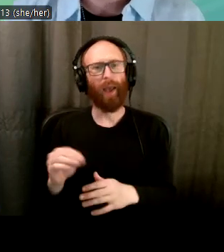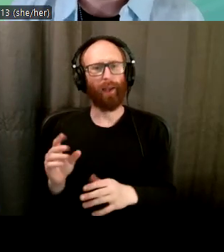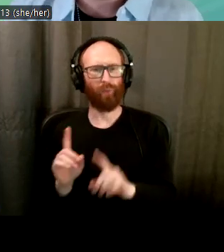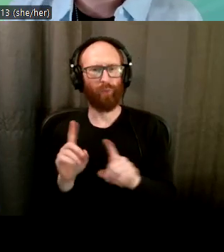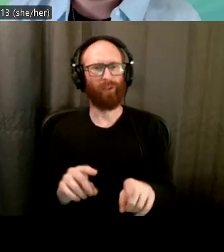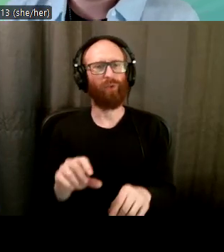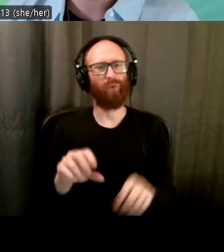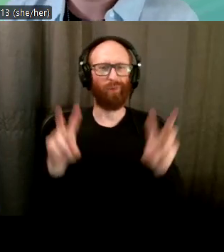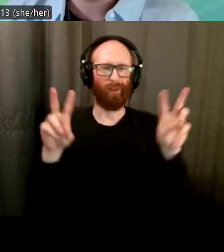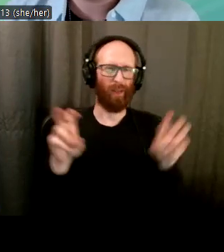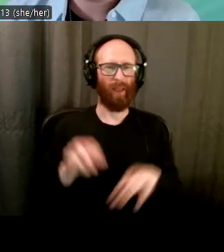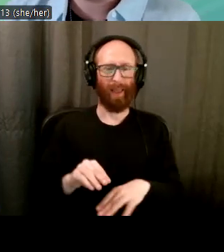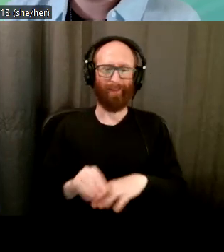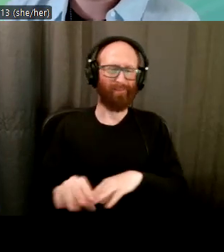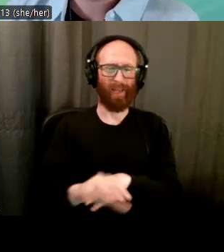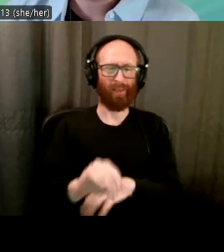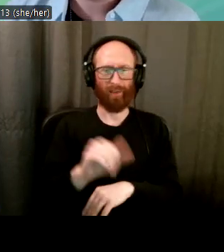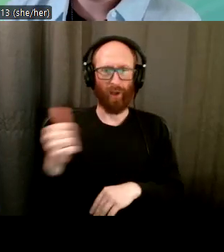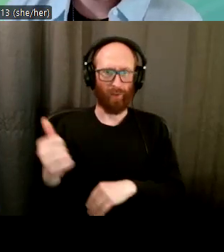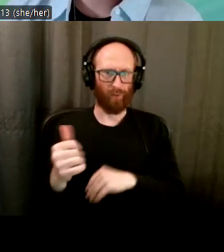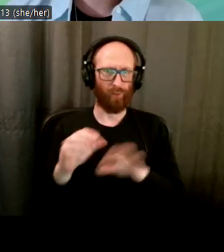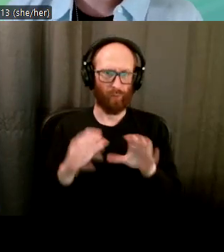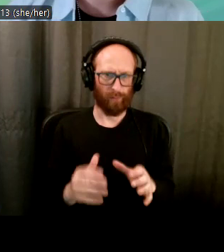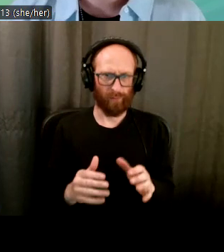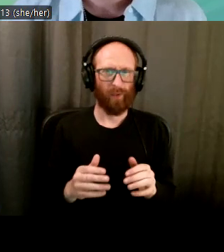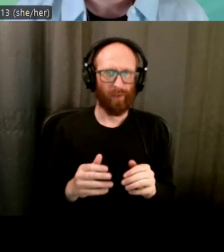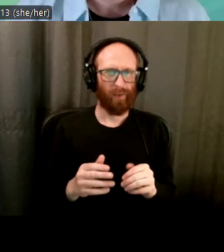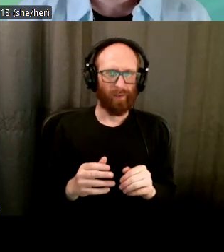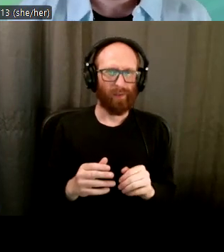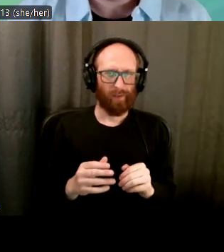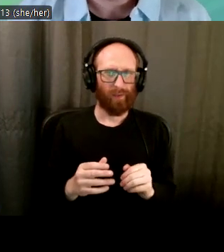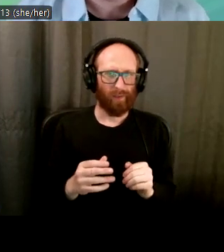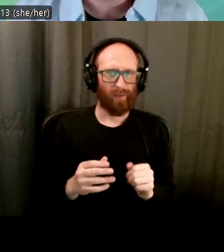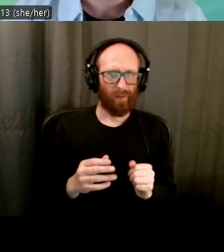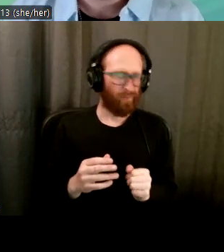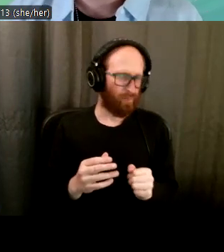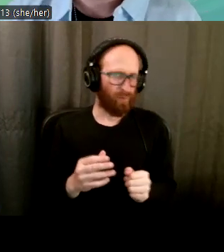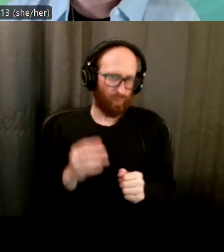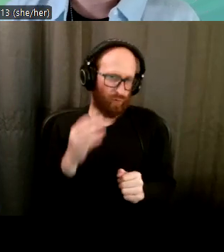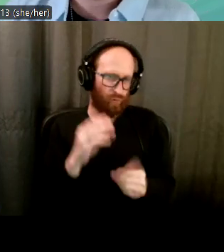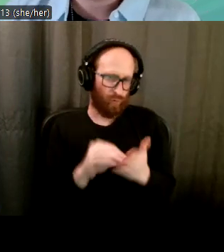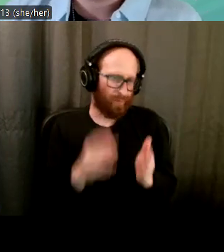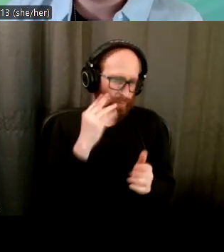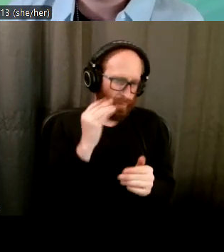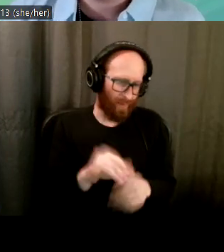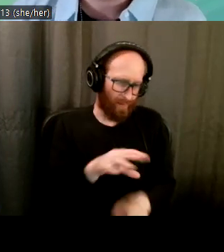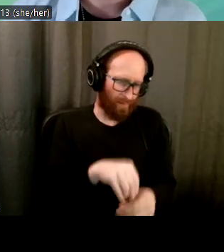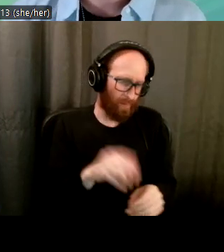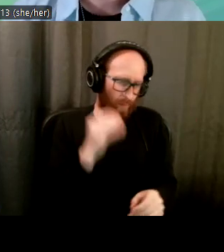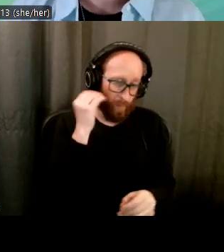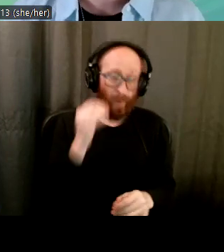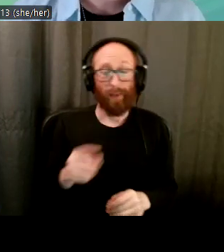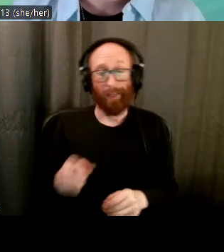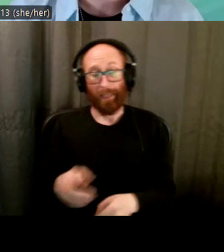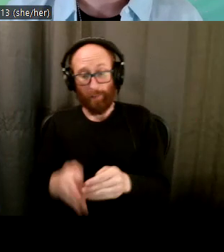students experiencing that in their homes. And upon completion, he was eligible to start the Behavioral